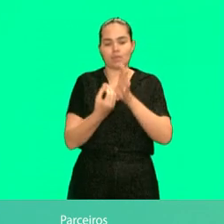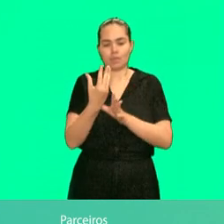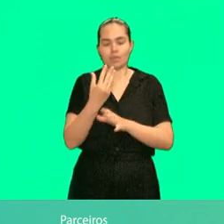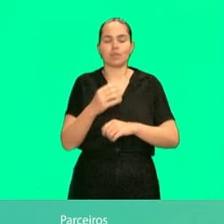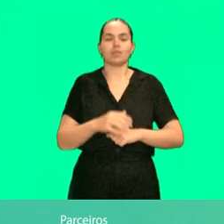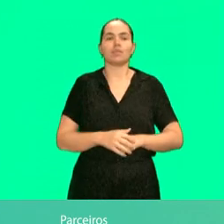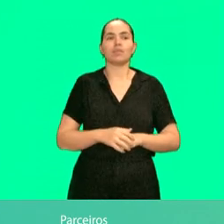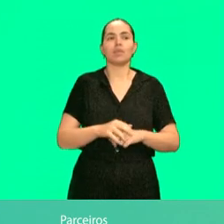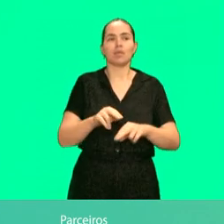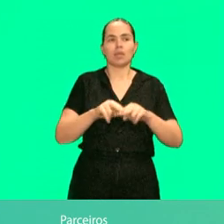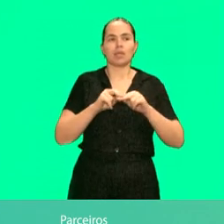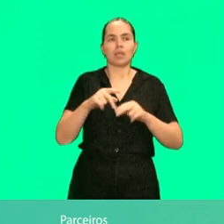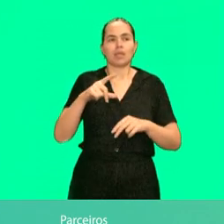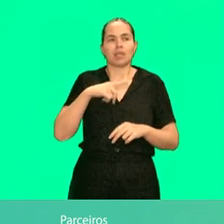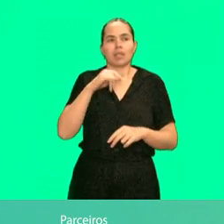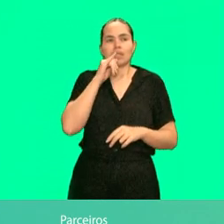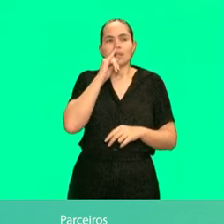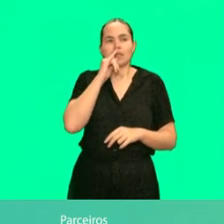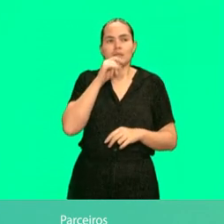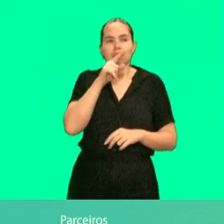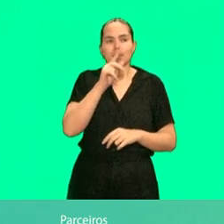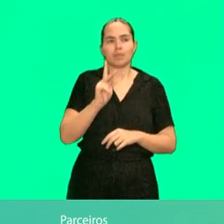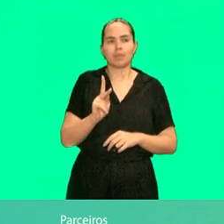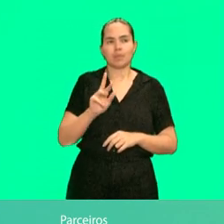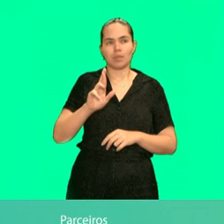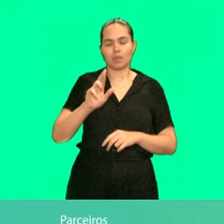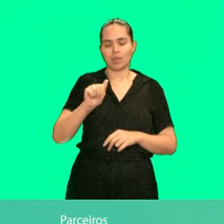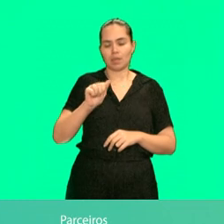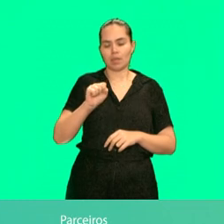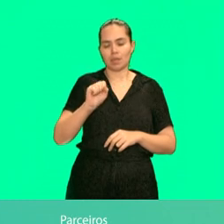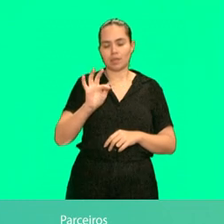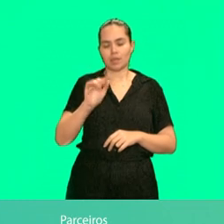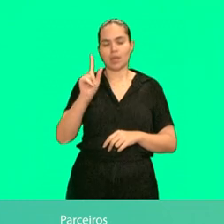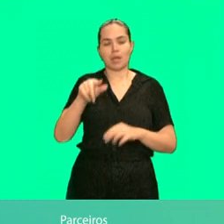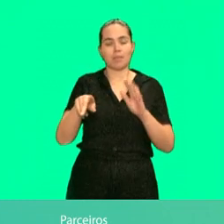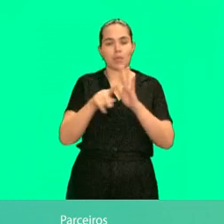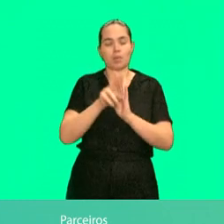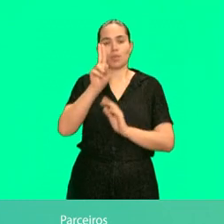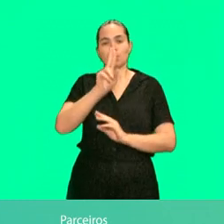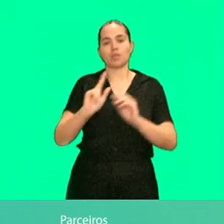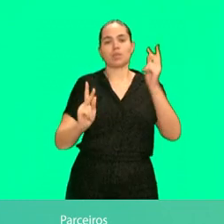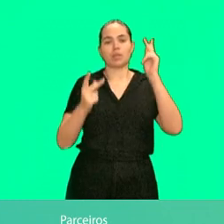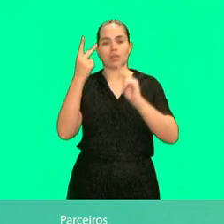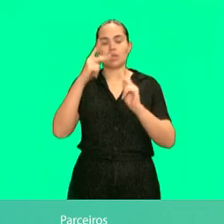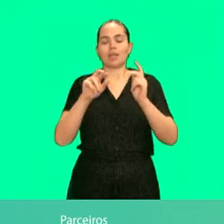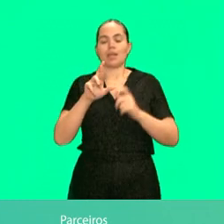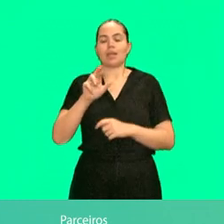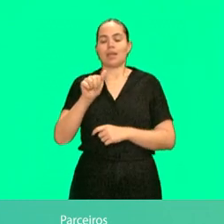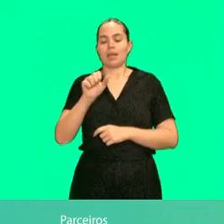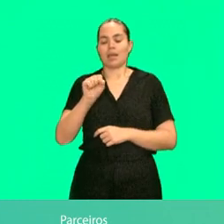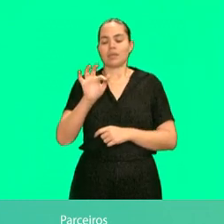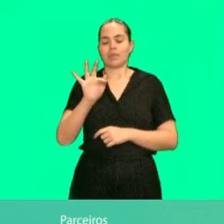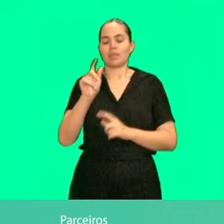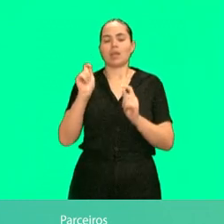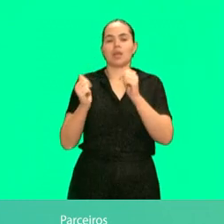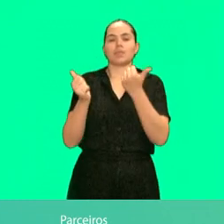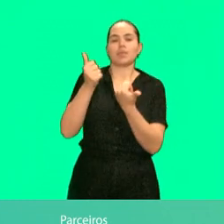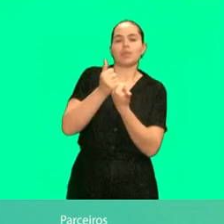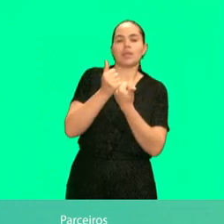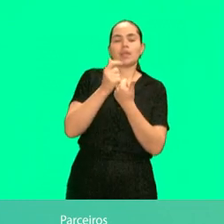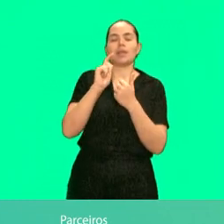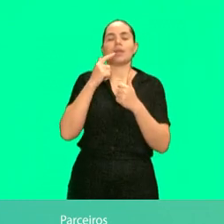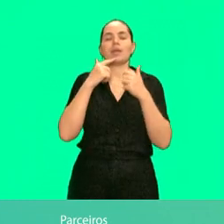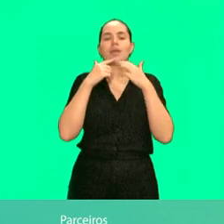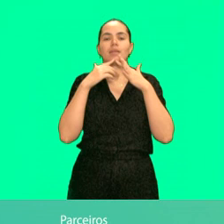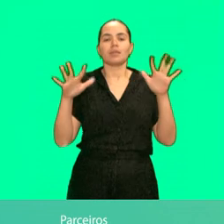1,000 tons per day for urea, but RASF, RASF, is a byproduct from oil.